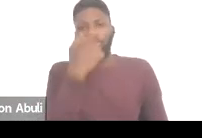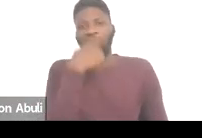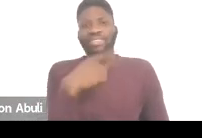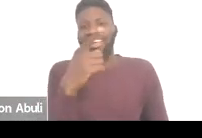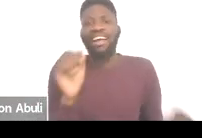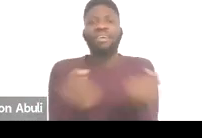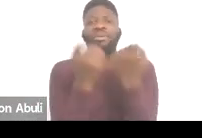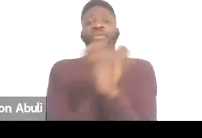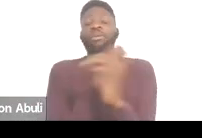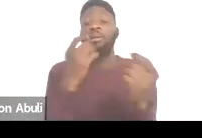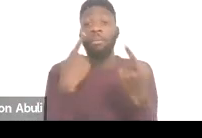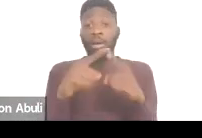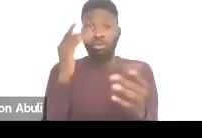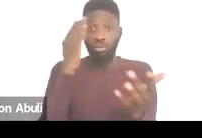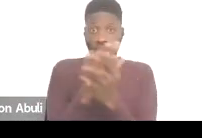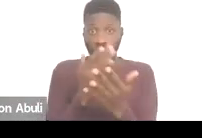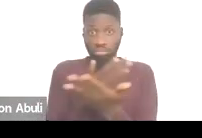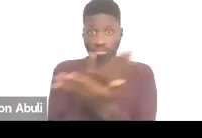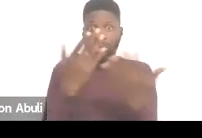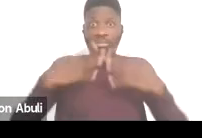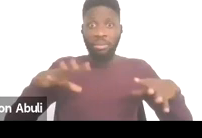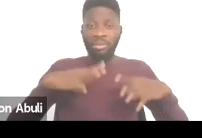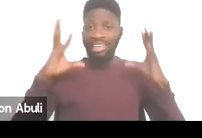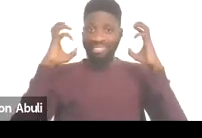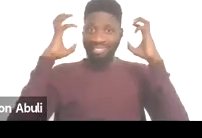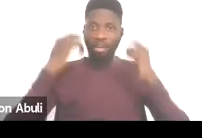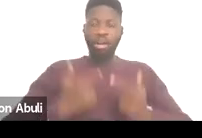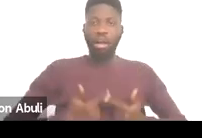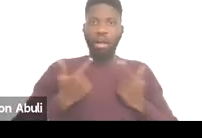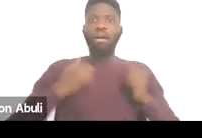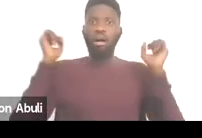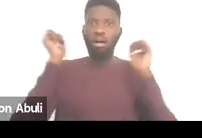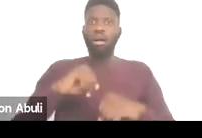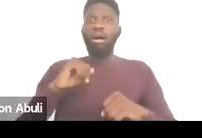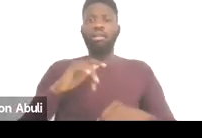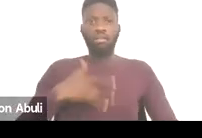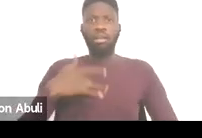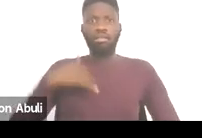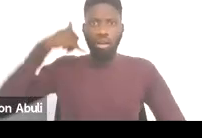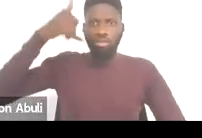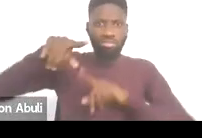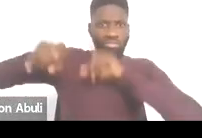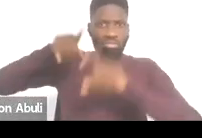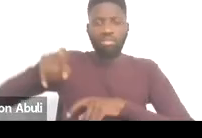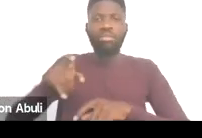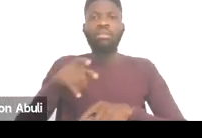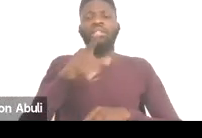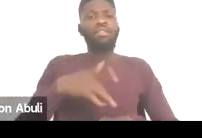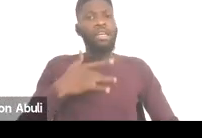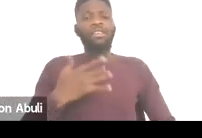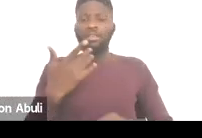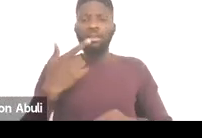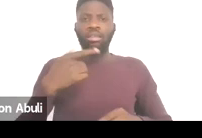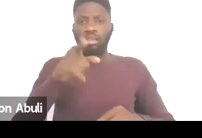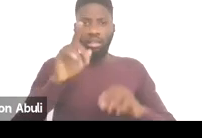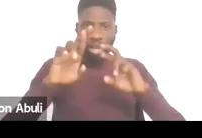world, frustrations lead to this kind of situations. Unapata you're very frustrated. Wewe ulifanya research yako